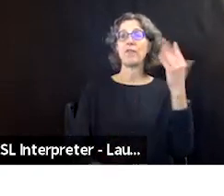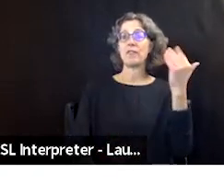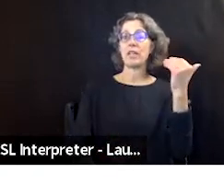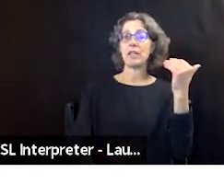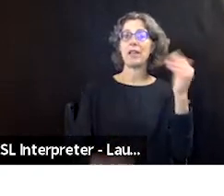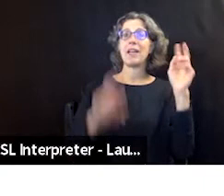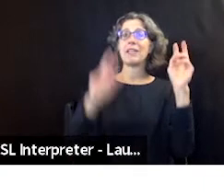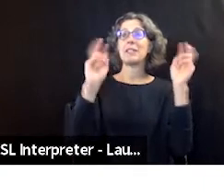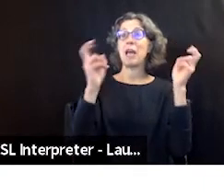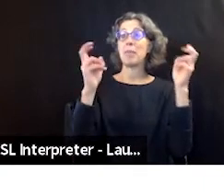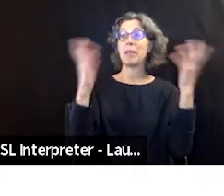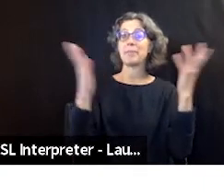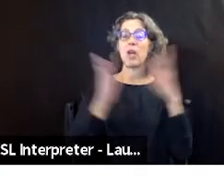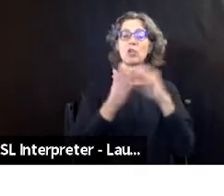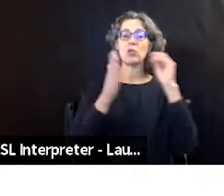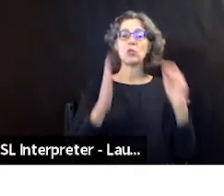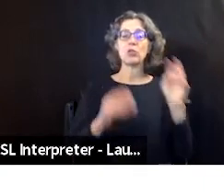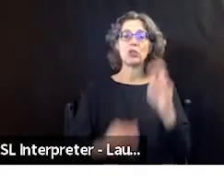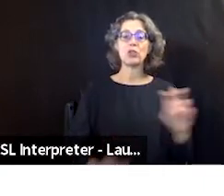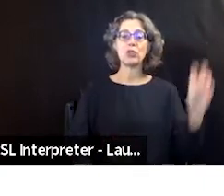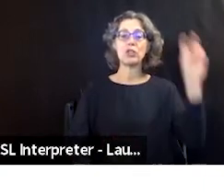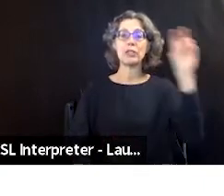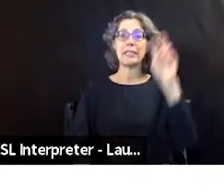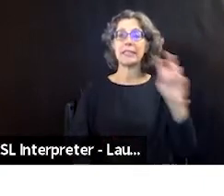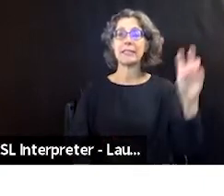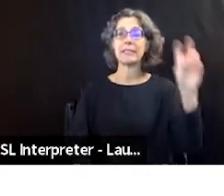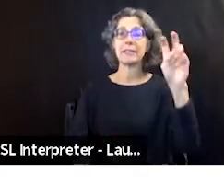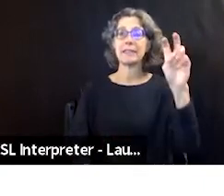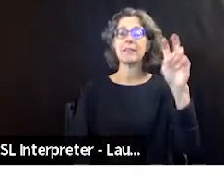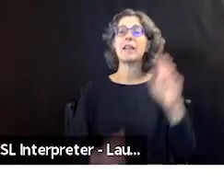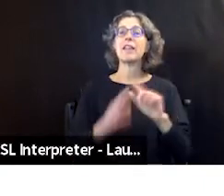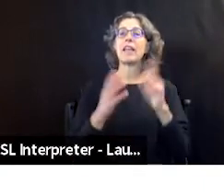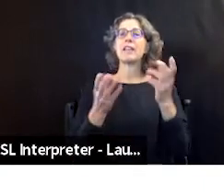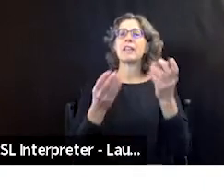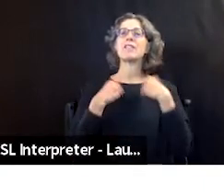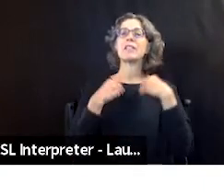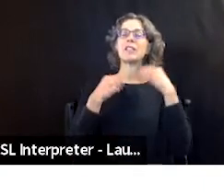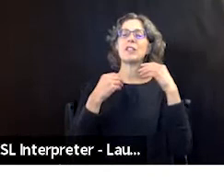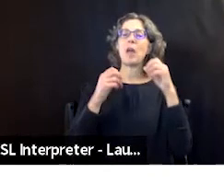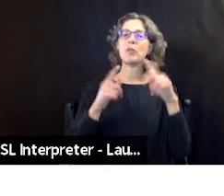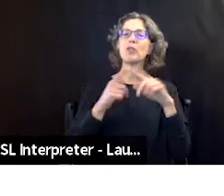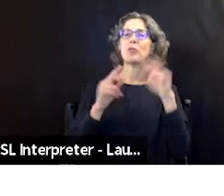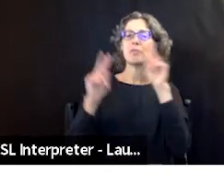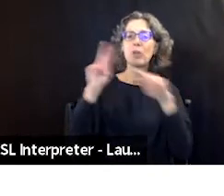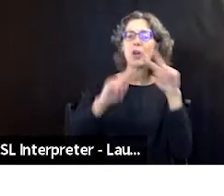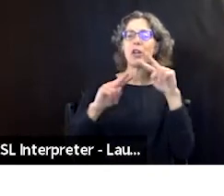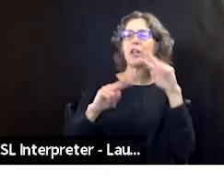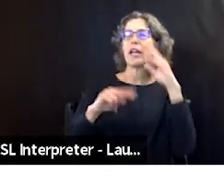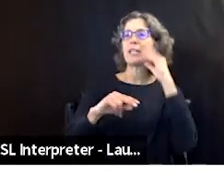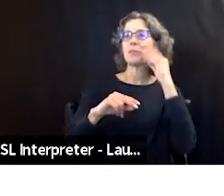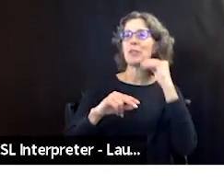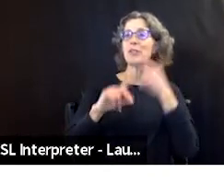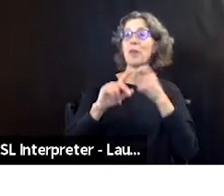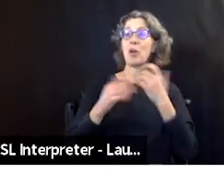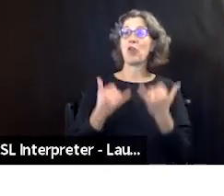student journeys. This learning community event provides an opportunity to gain insight from the experiences of current college